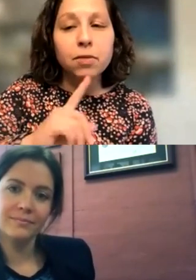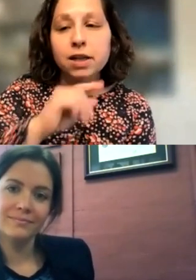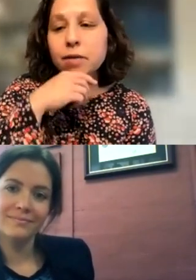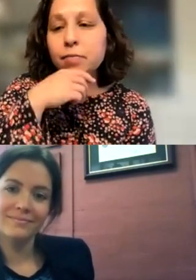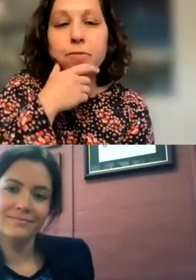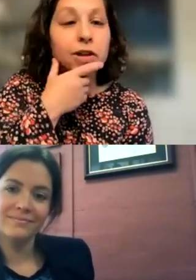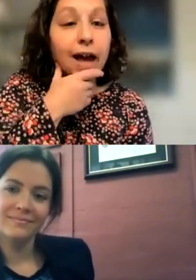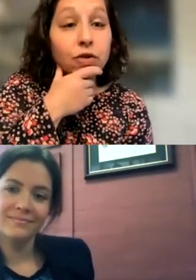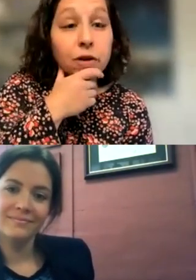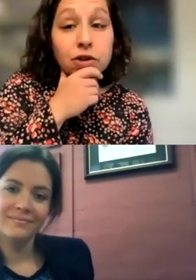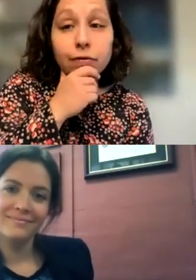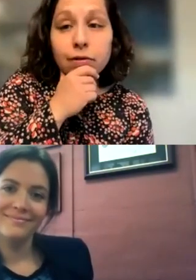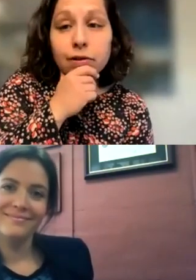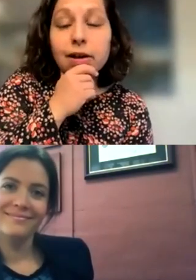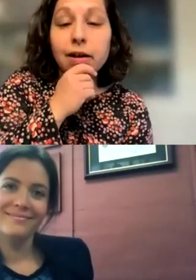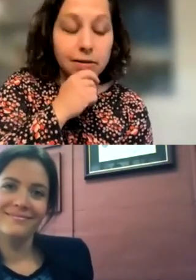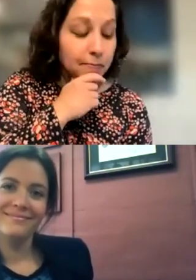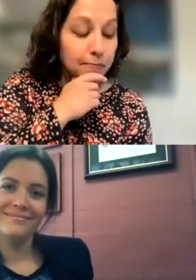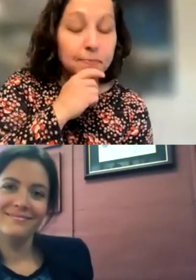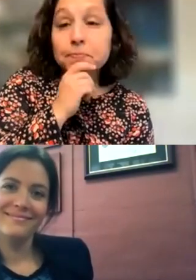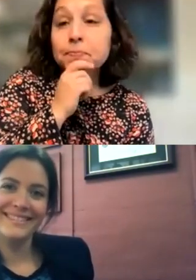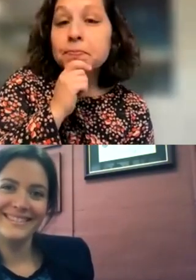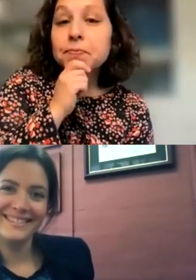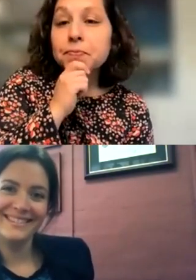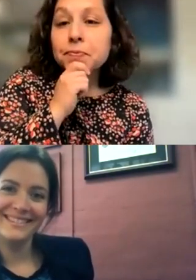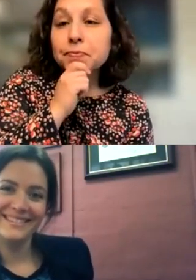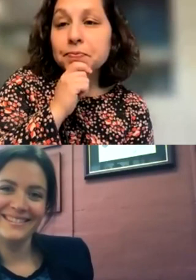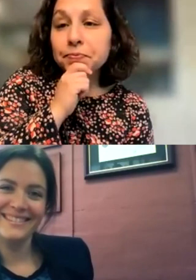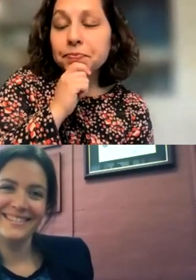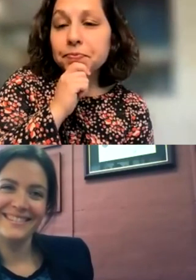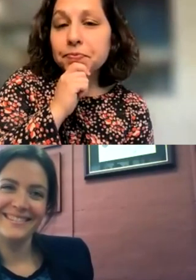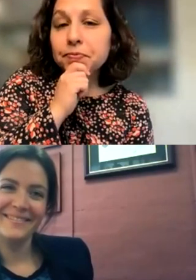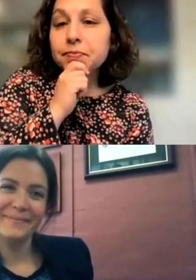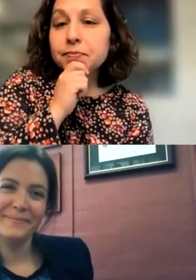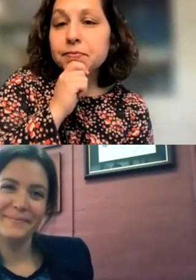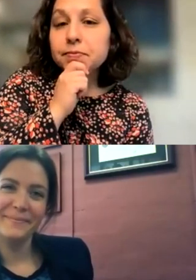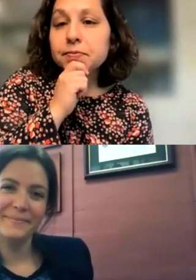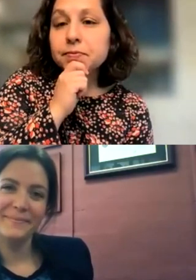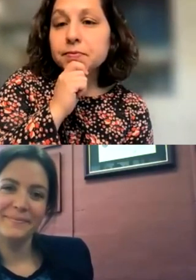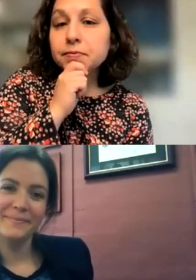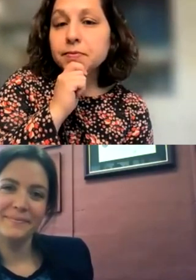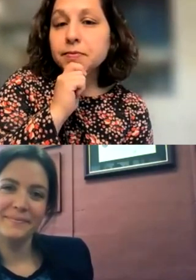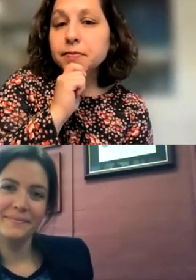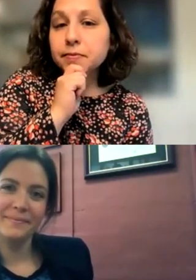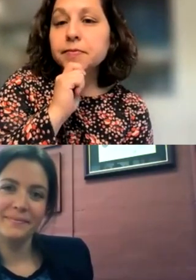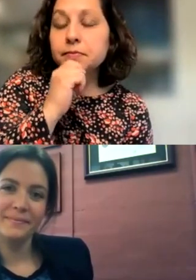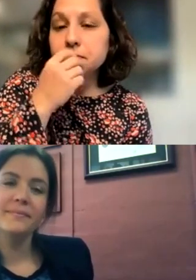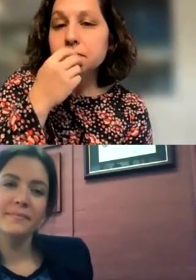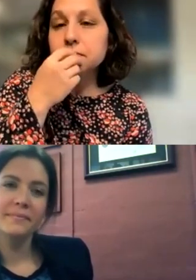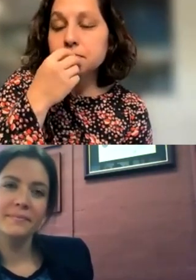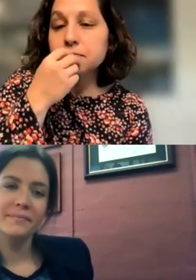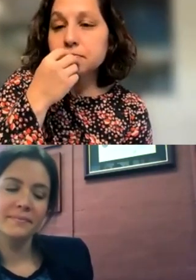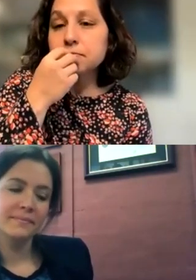leads me into perhaps the last question. Can I just say one other thing, Dr. Rosenberg, which is the example that Keisha gave about